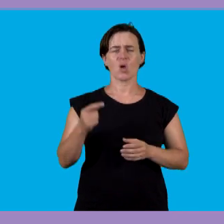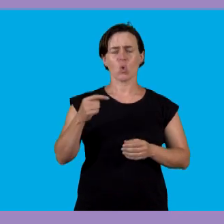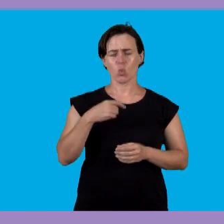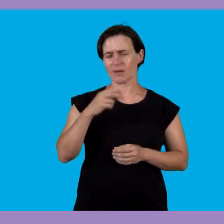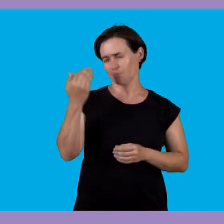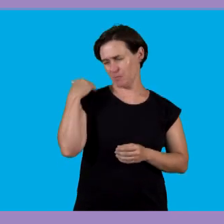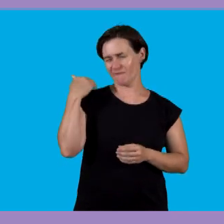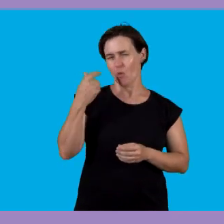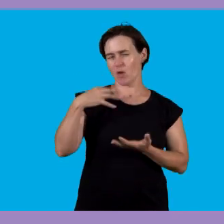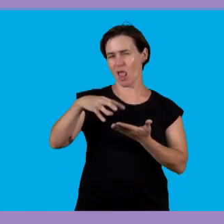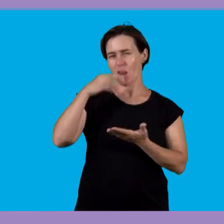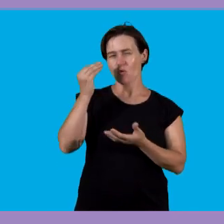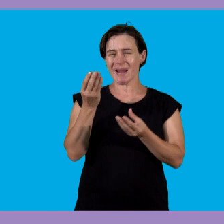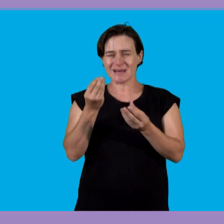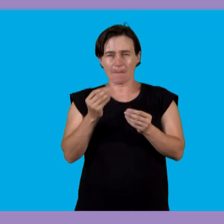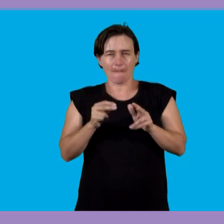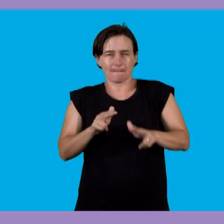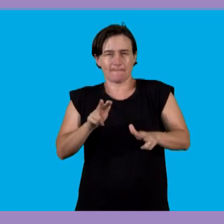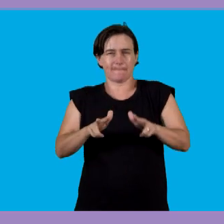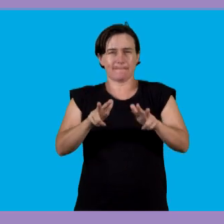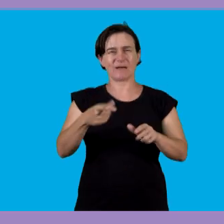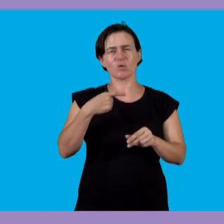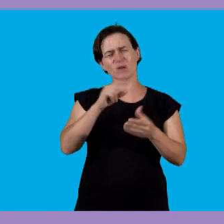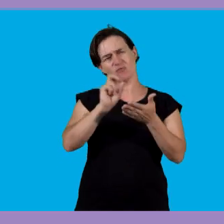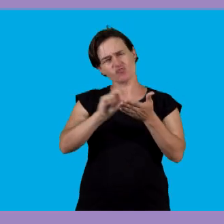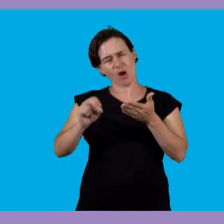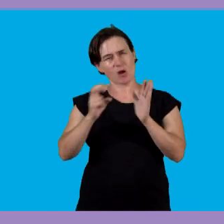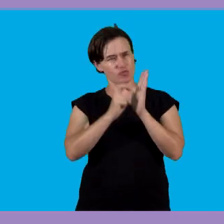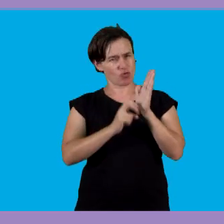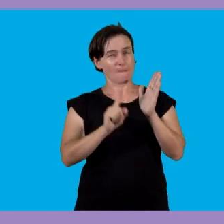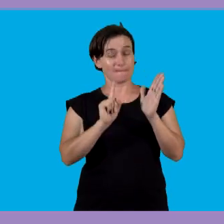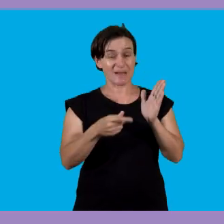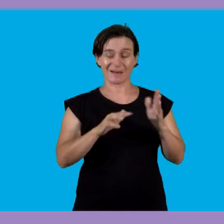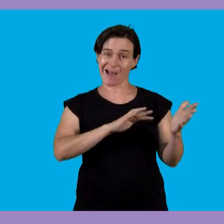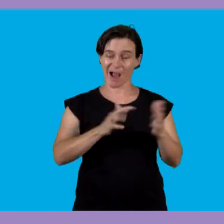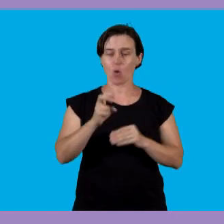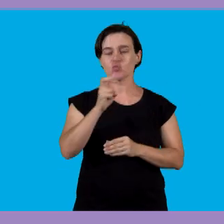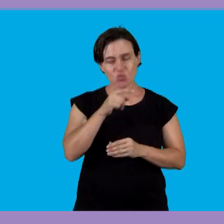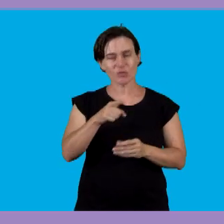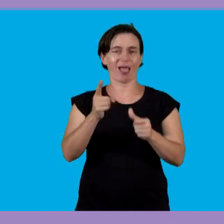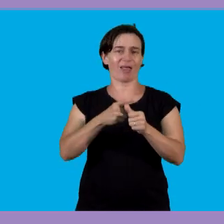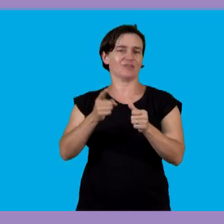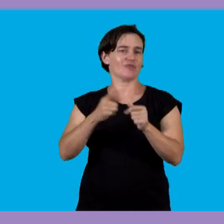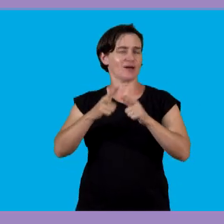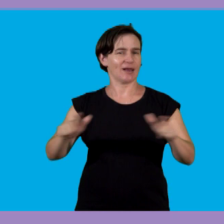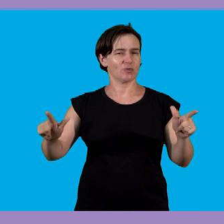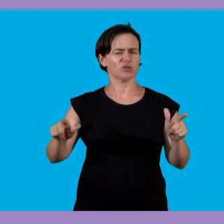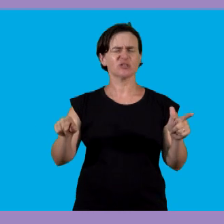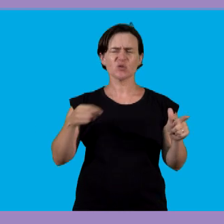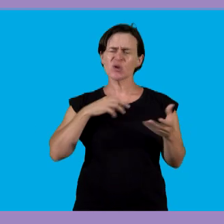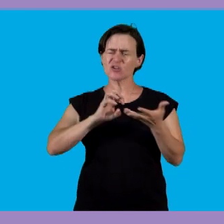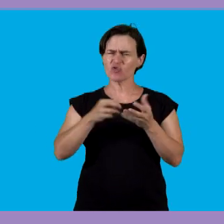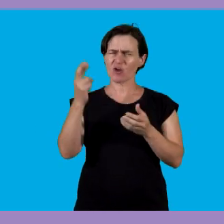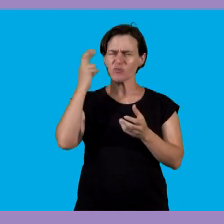with numeric patterns, we were writing the rule for the pattern in an algebraic language. So let's